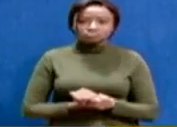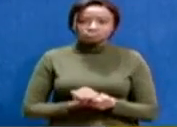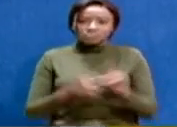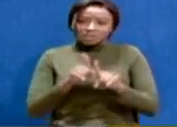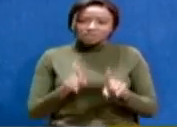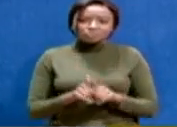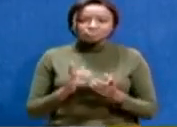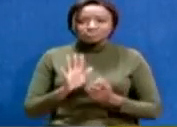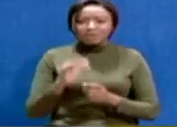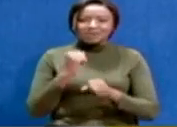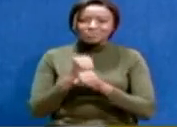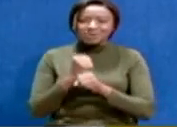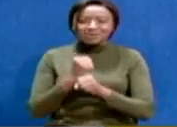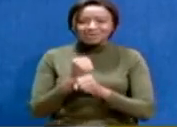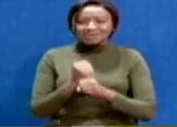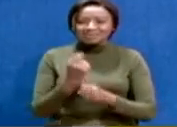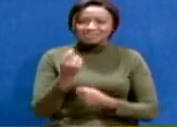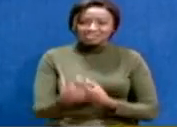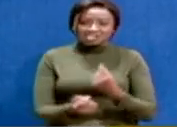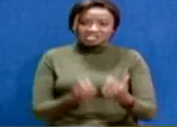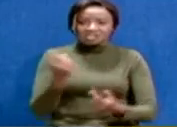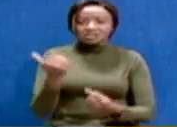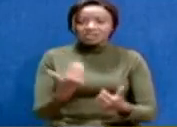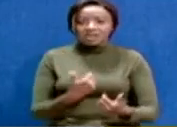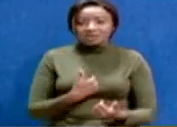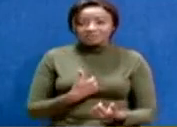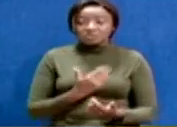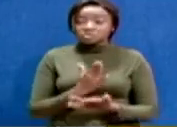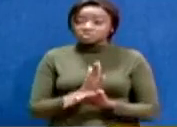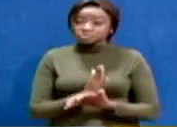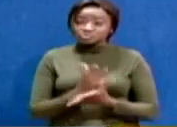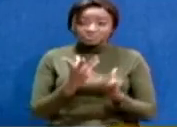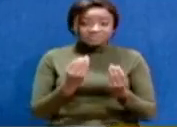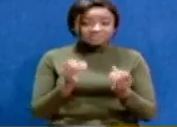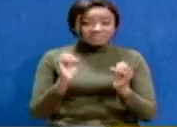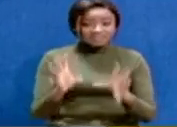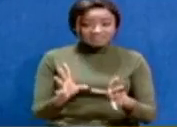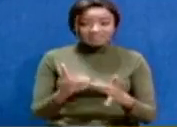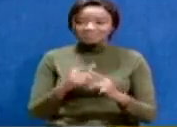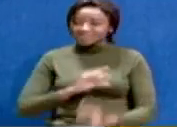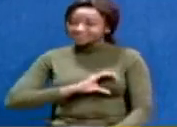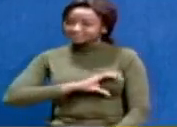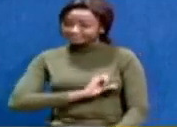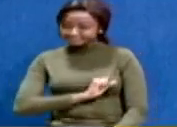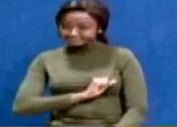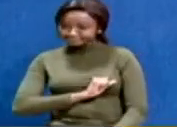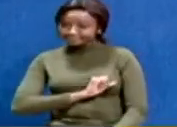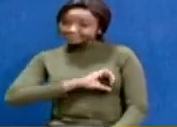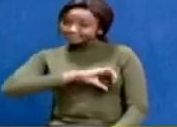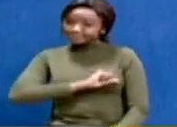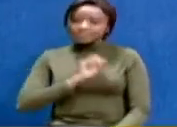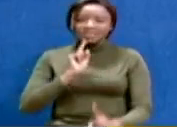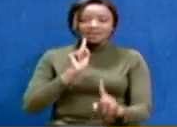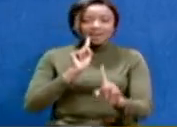need to live from day to day. These are sacrifices we have to make and bear with until the spread